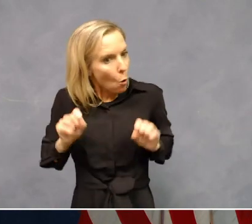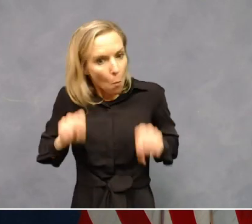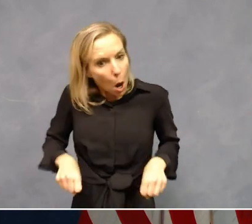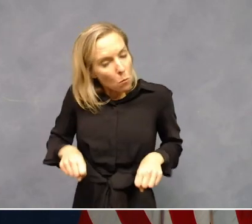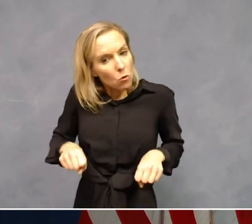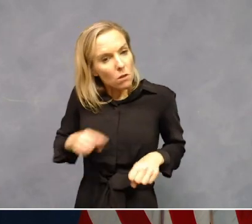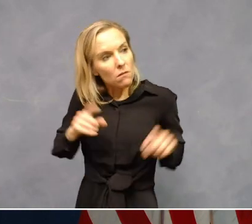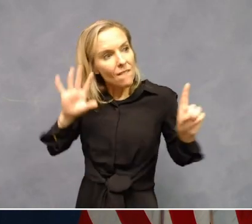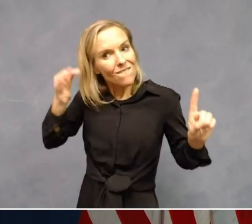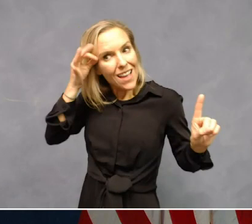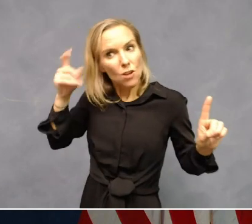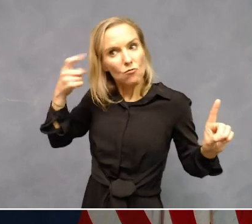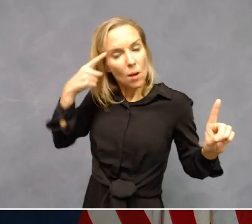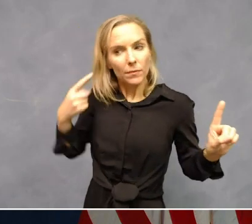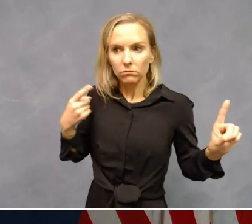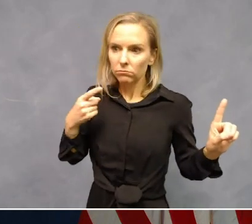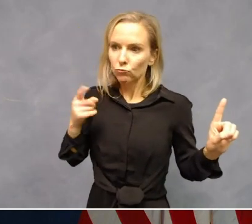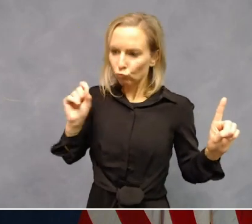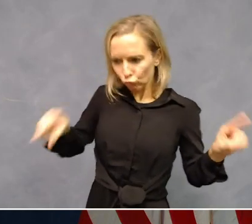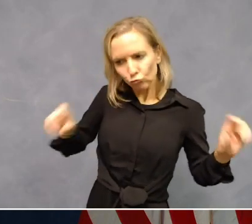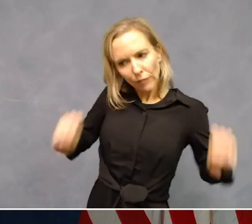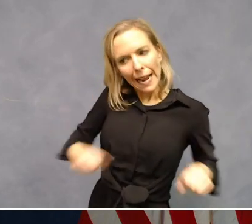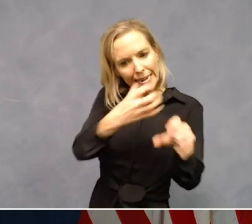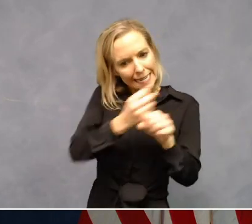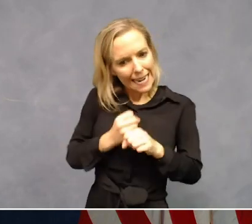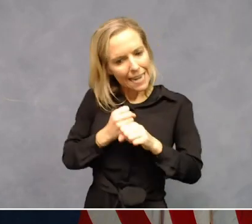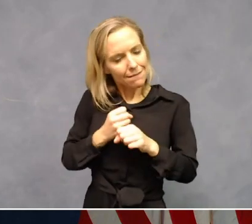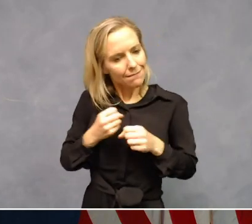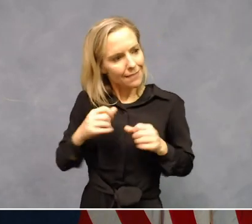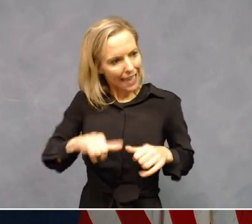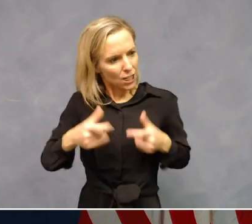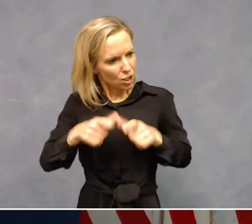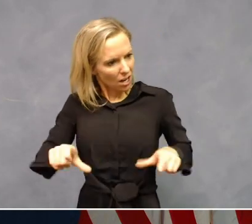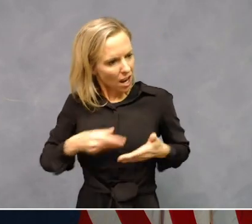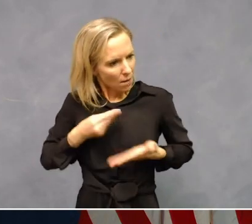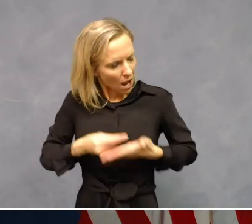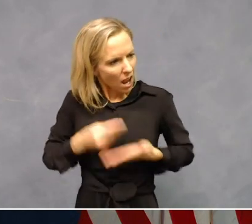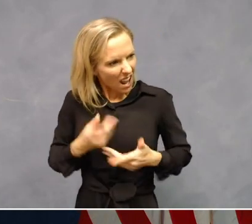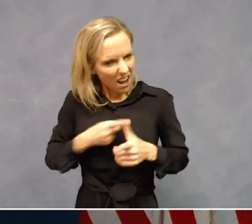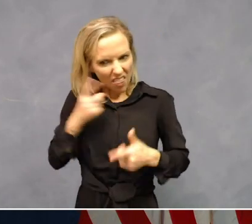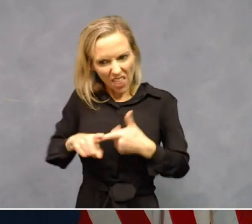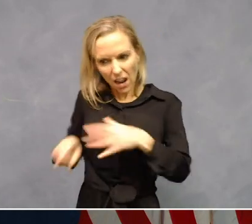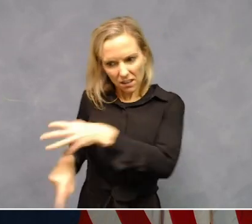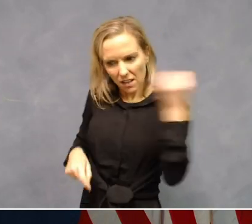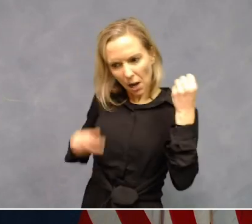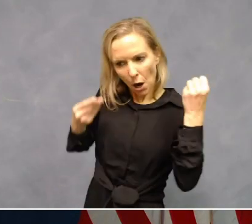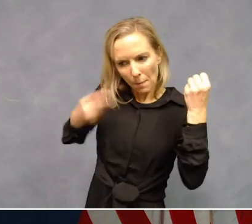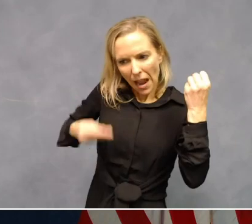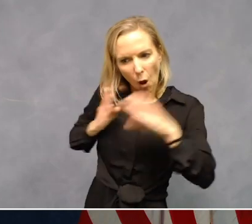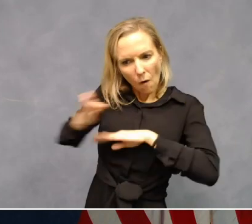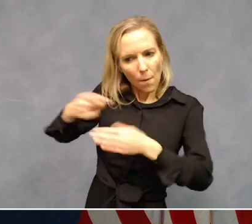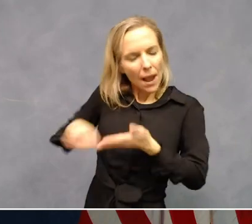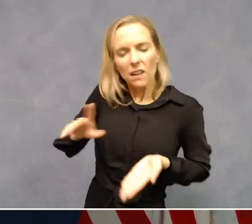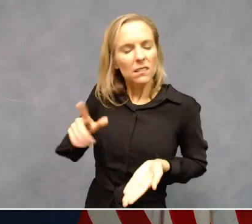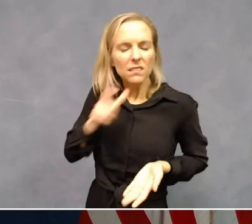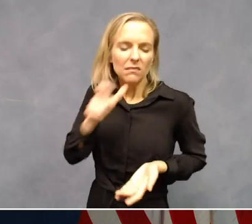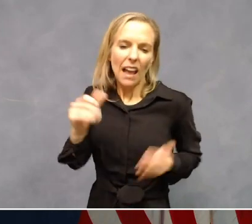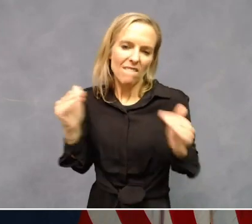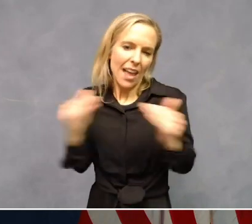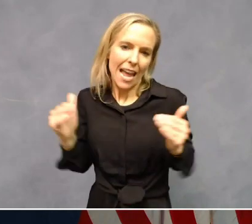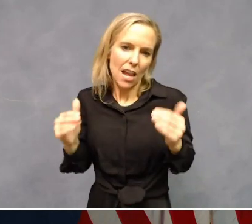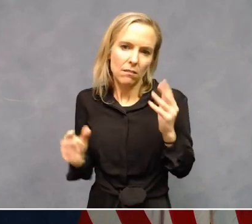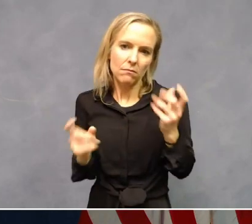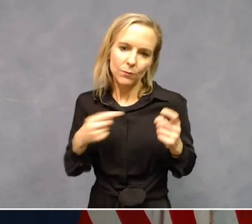government was saying that you should be able to get it. It's not fair, and we'll work to fix it. Let me go through.